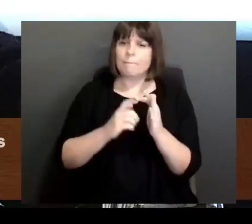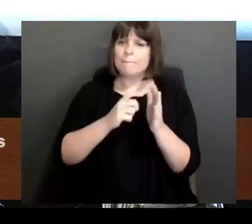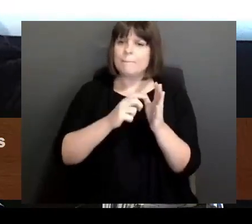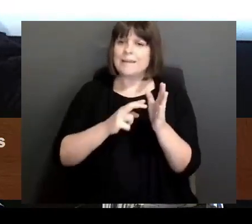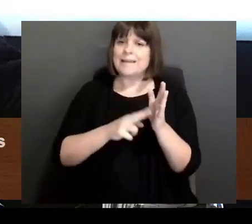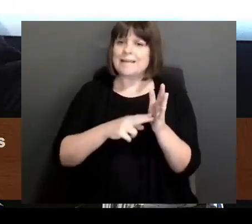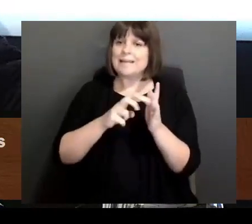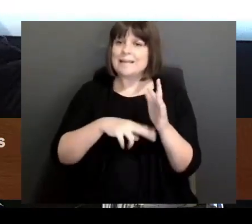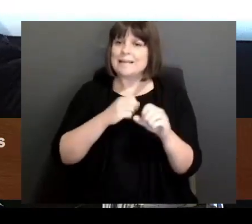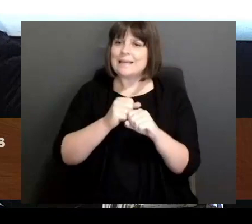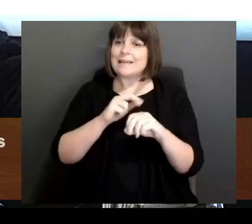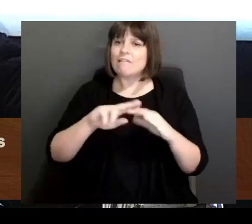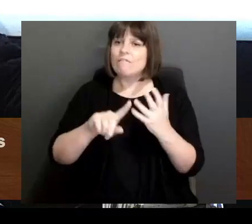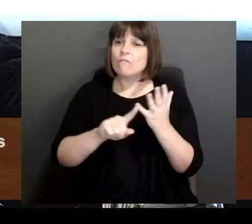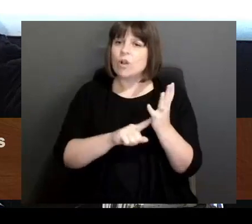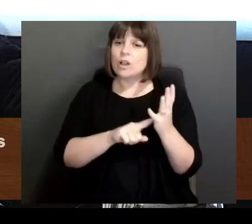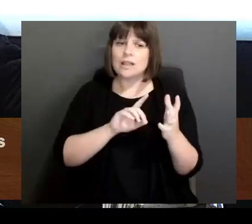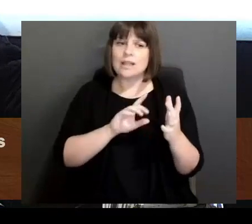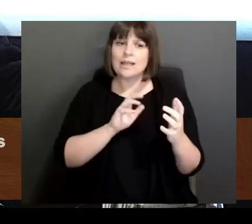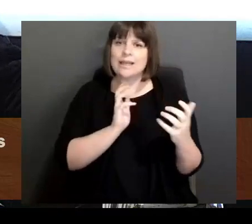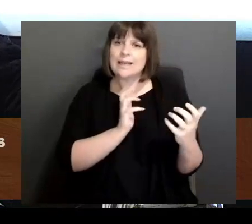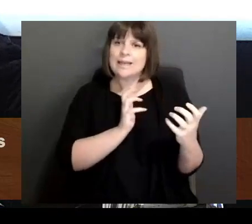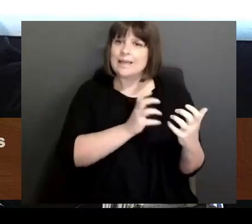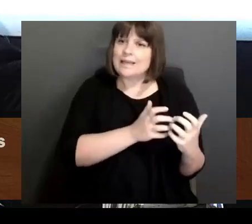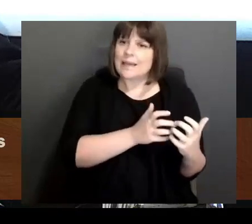permissioning mean, what does